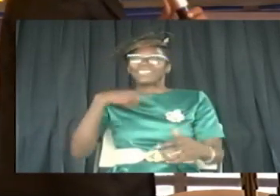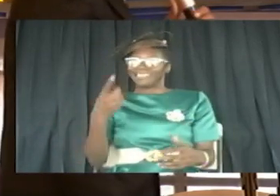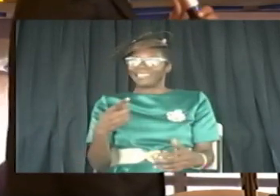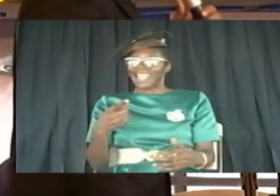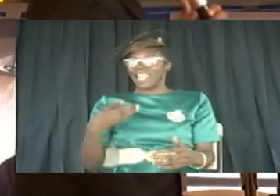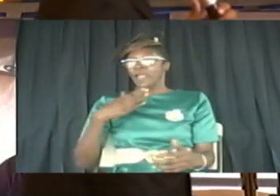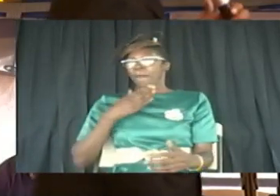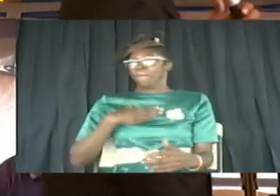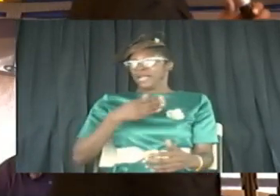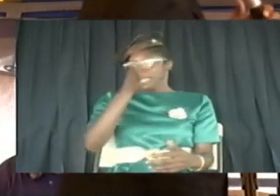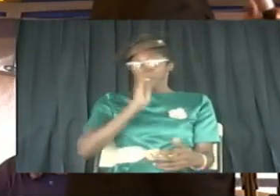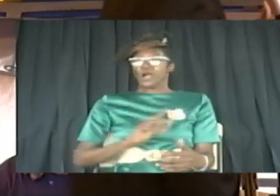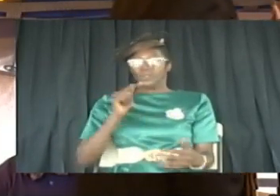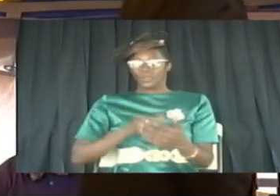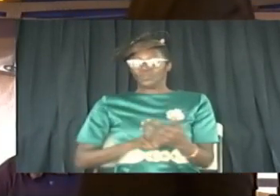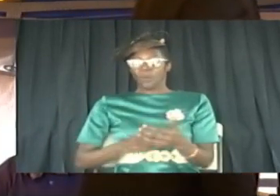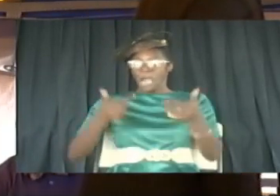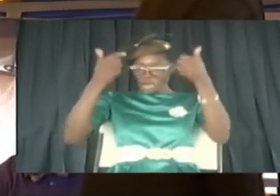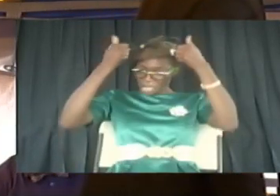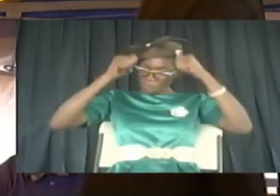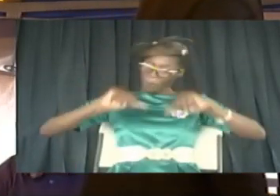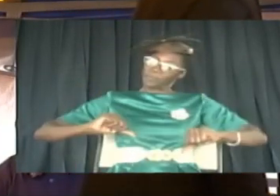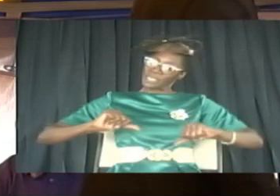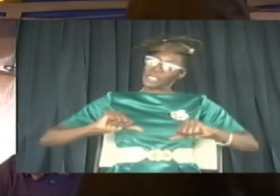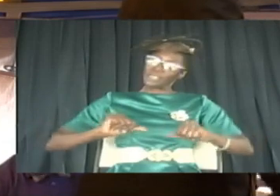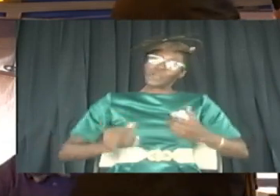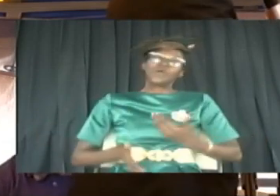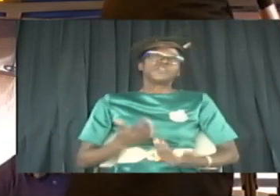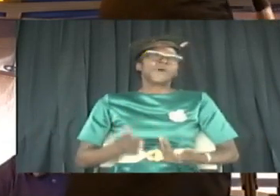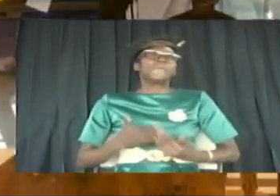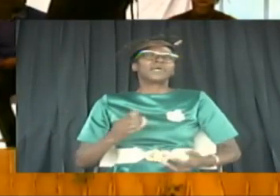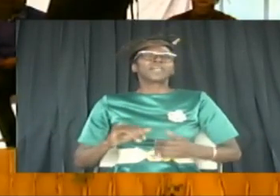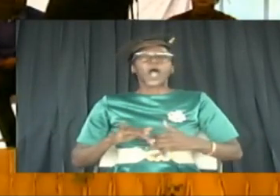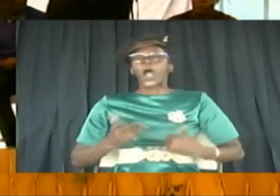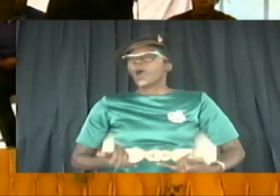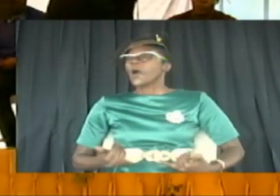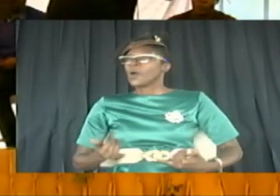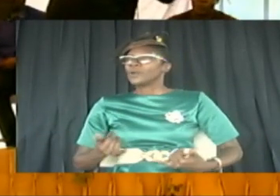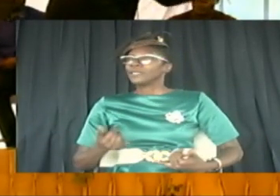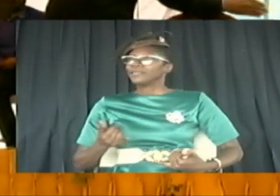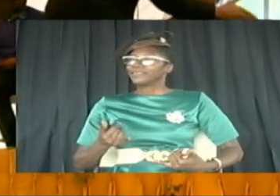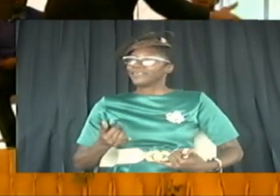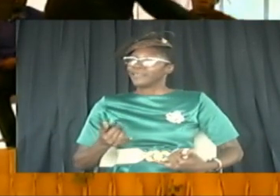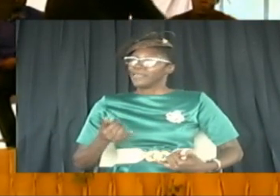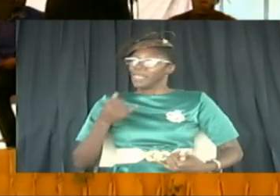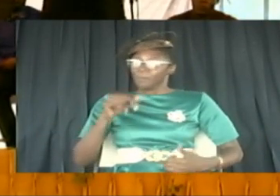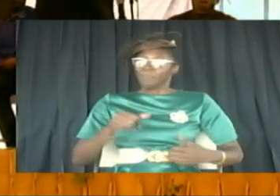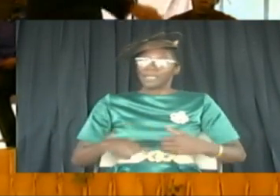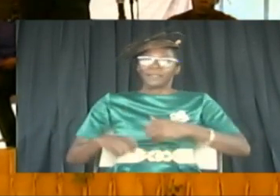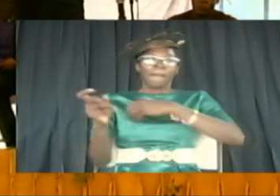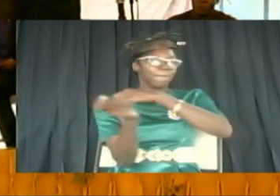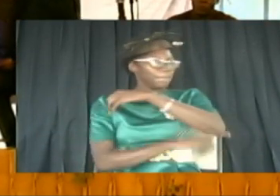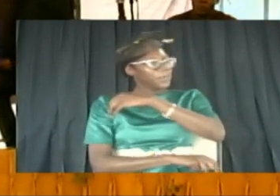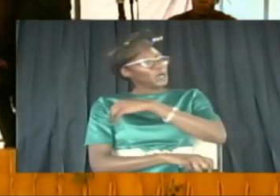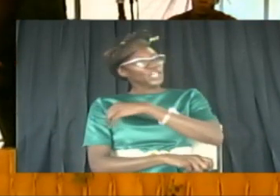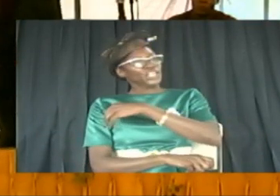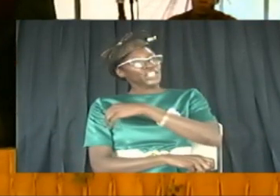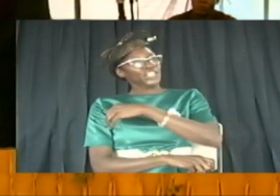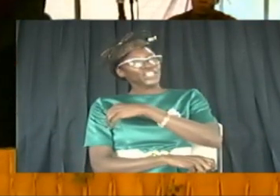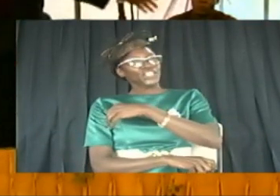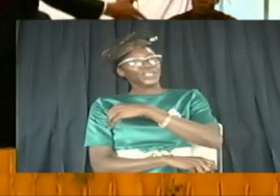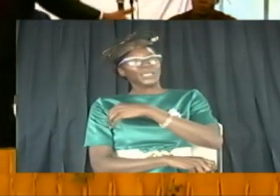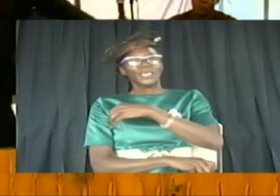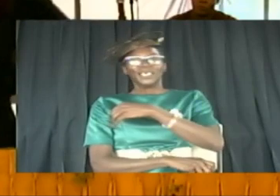just always obedient. No matter how he is being punished, no matter how he is